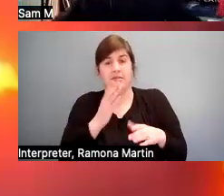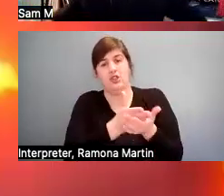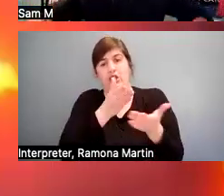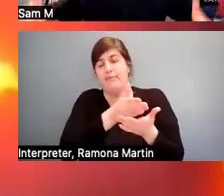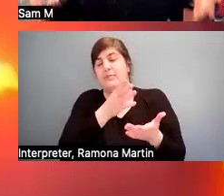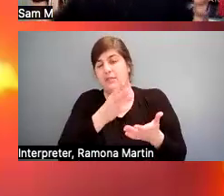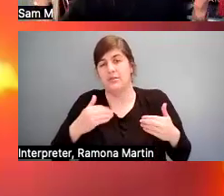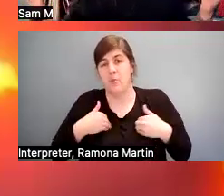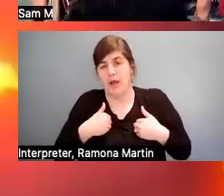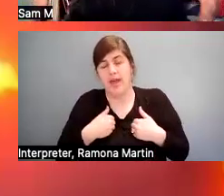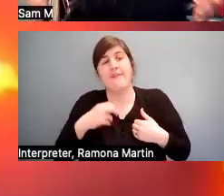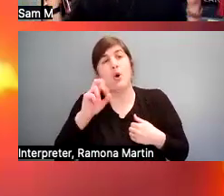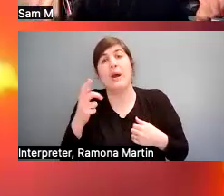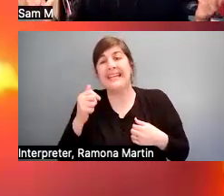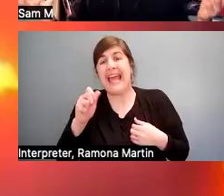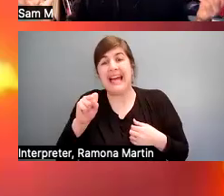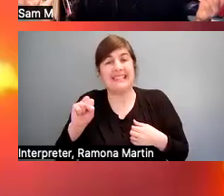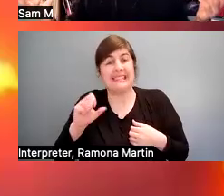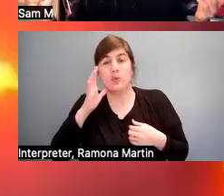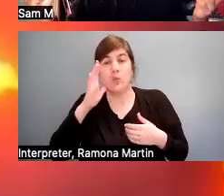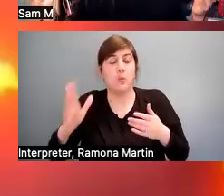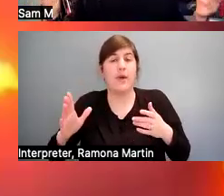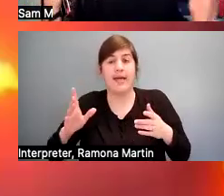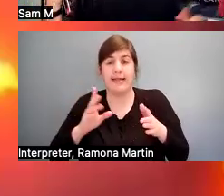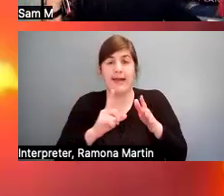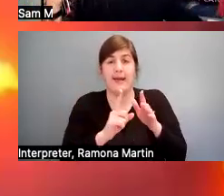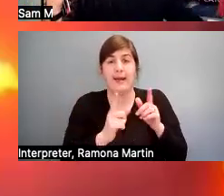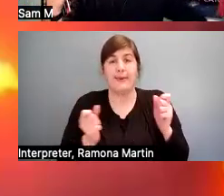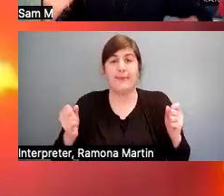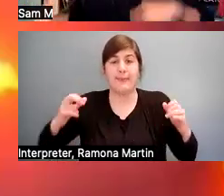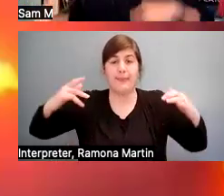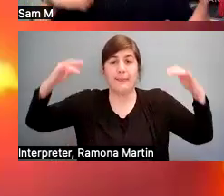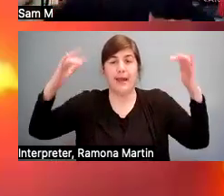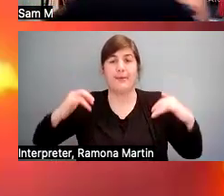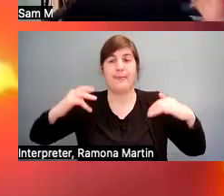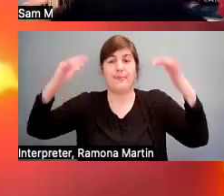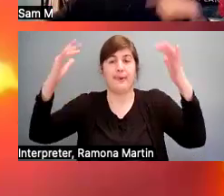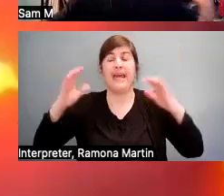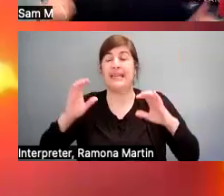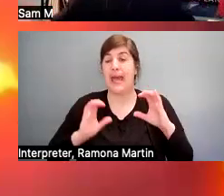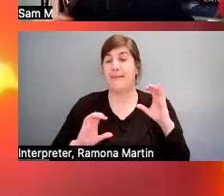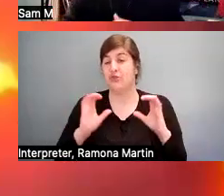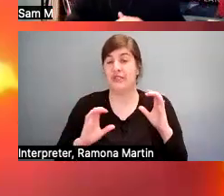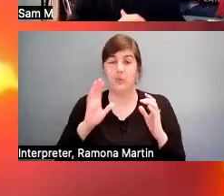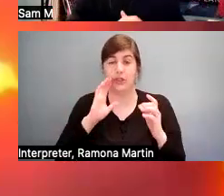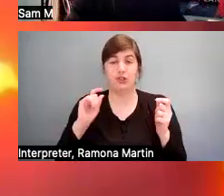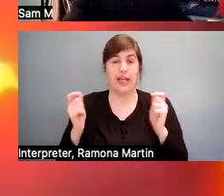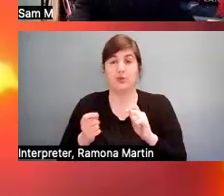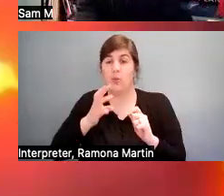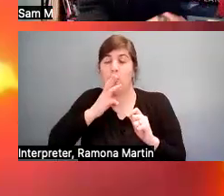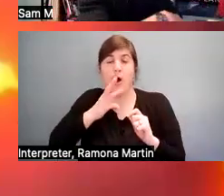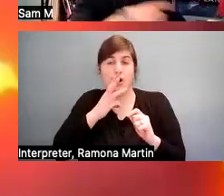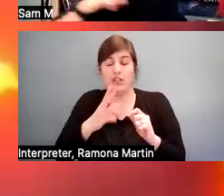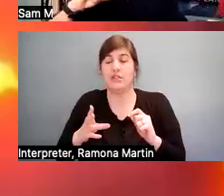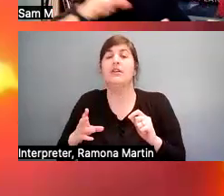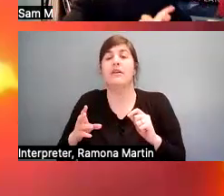gases escaping out of the ground before the magma arrives. So you're going to change the chemistry of the seawater because volcanoes